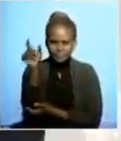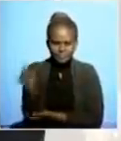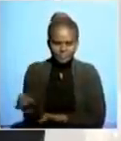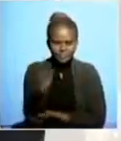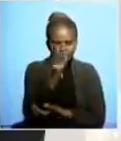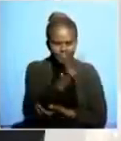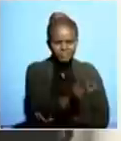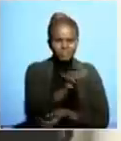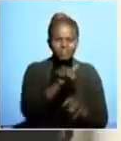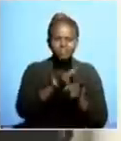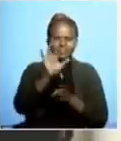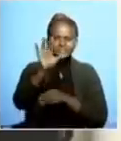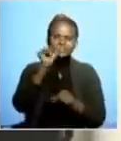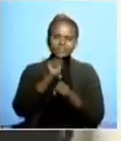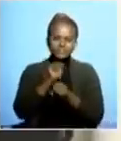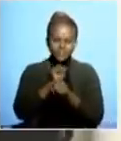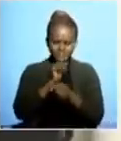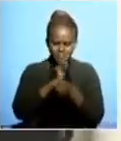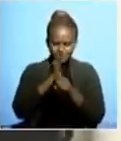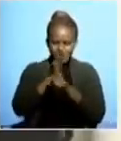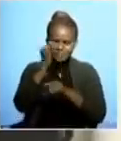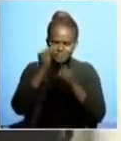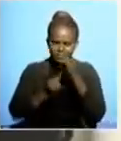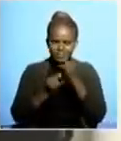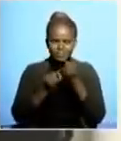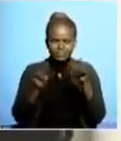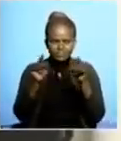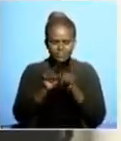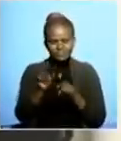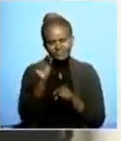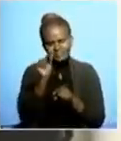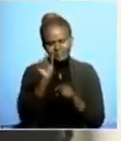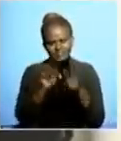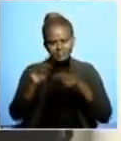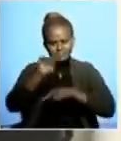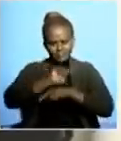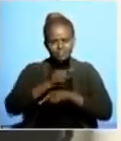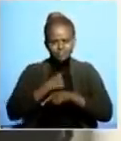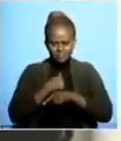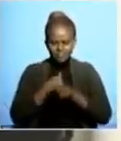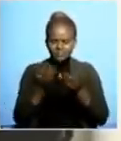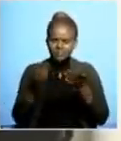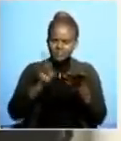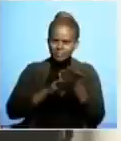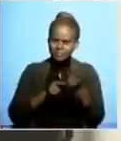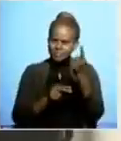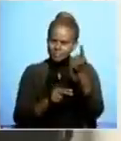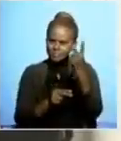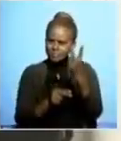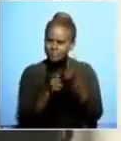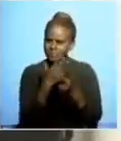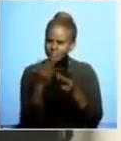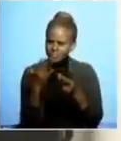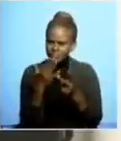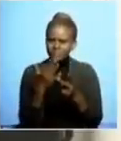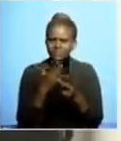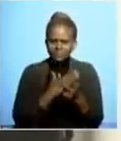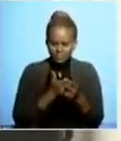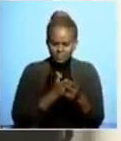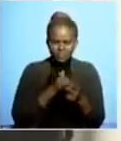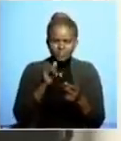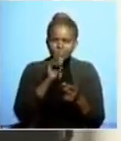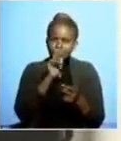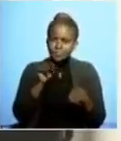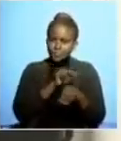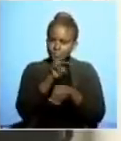their roles, then I'll be able to do justice a little bit today. I want to emphasize one or two things that I feel the nation needs